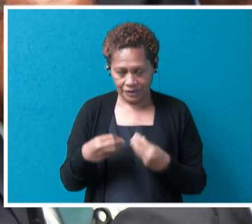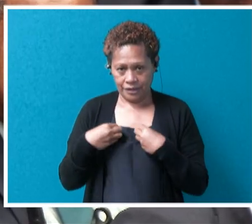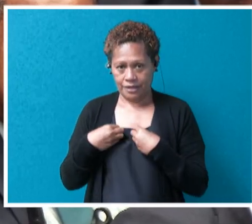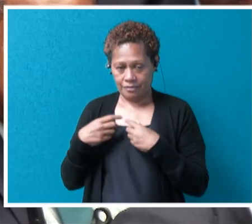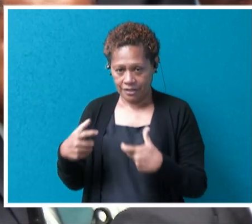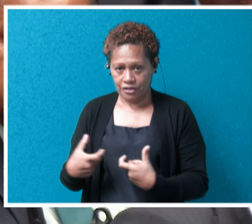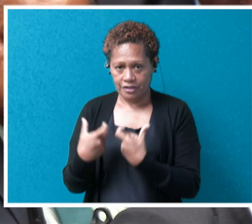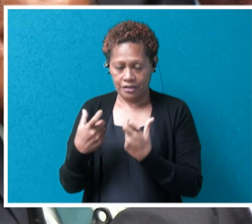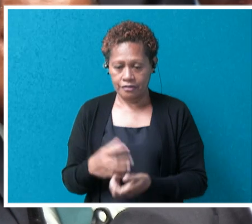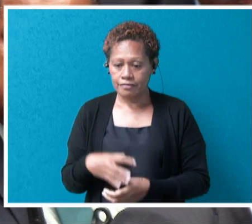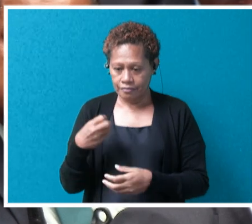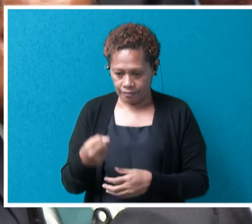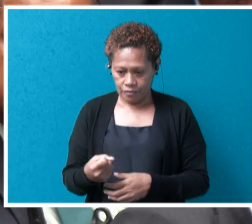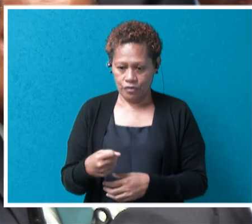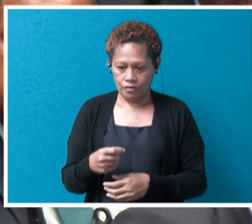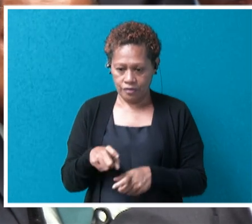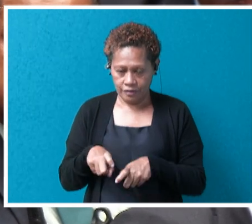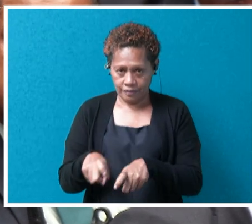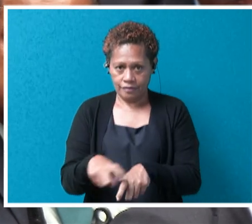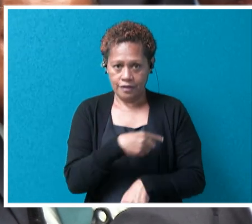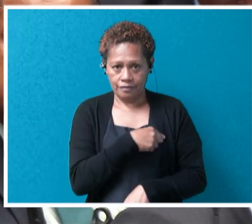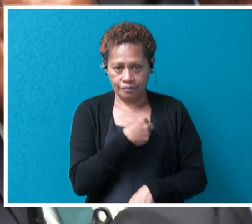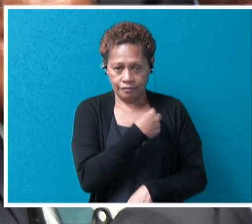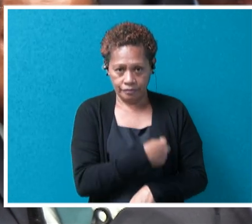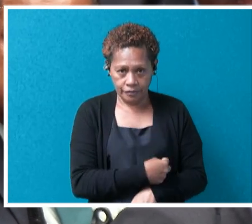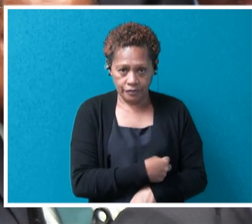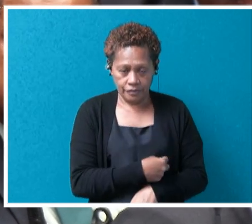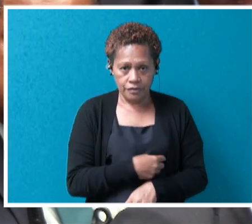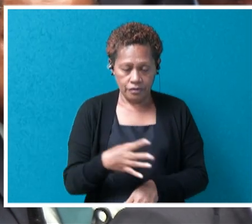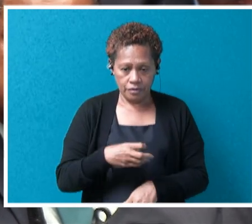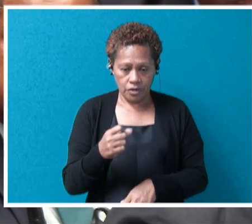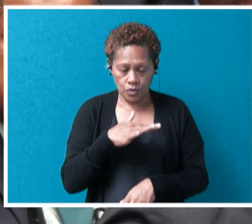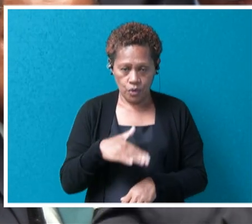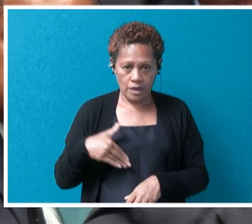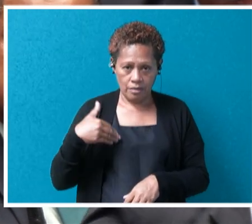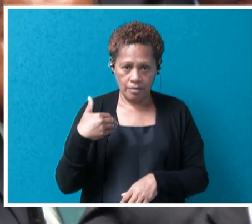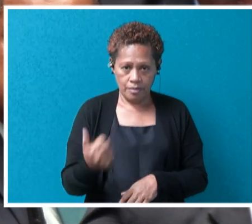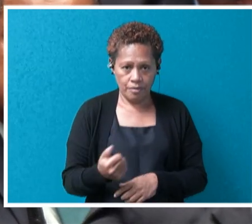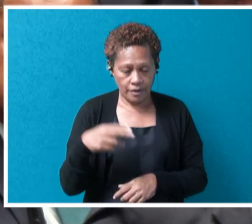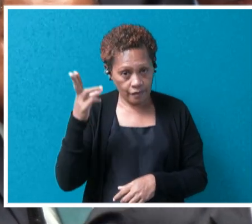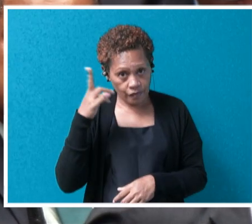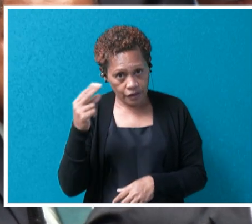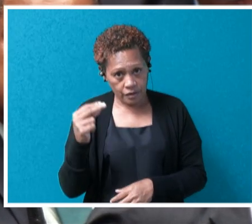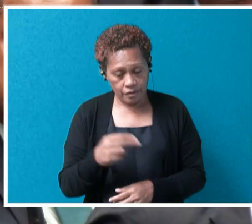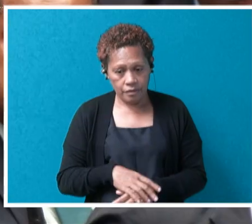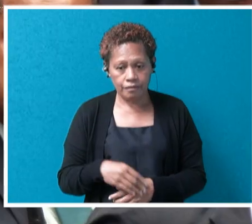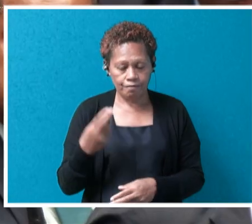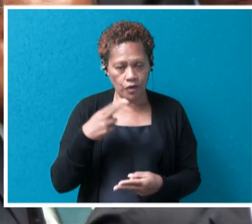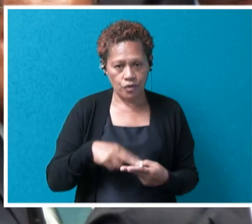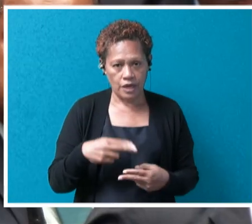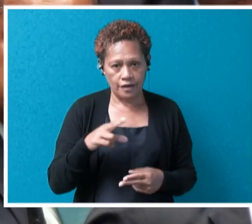We remain committed to advancing the well-being of the iTaukei people within our united